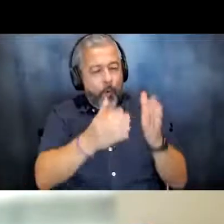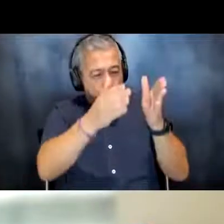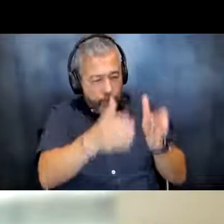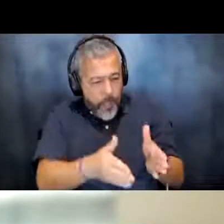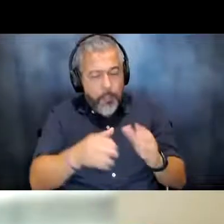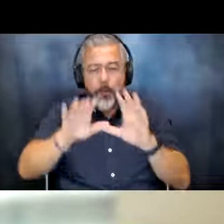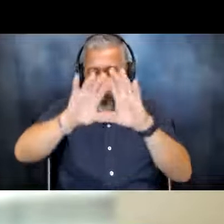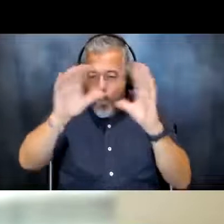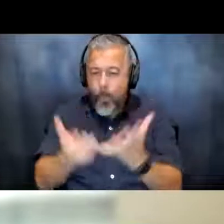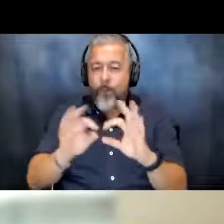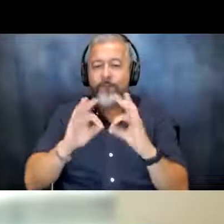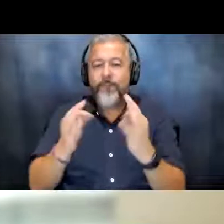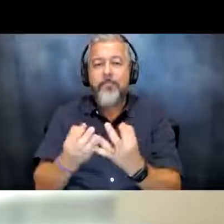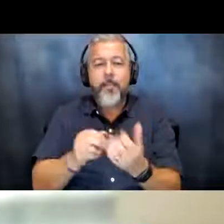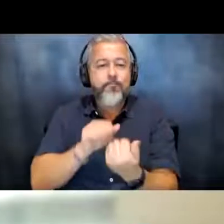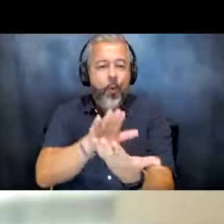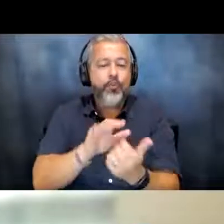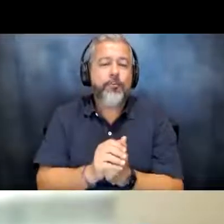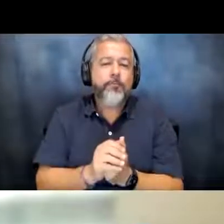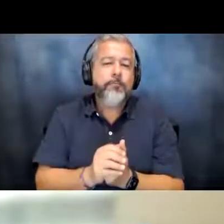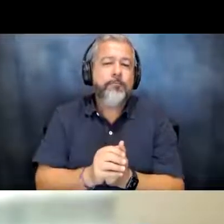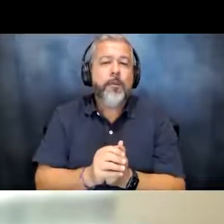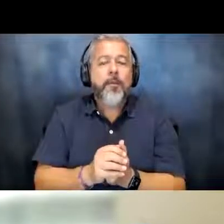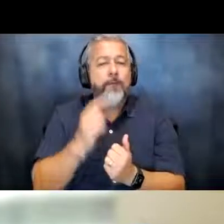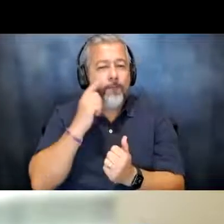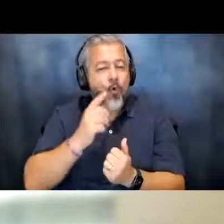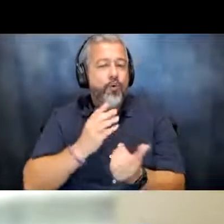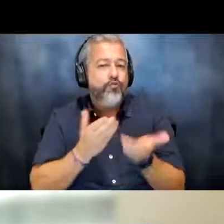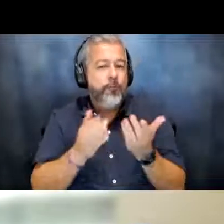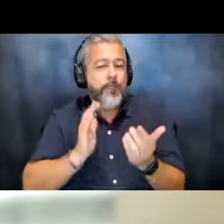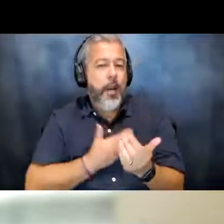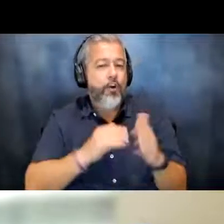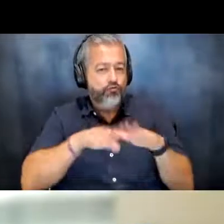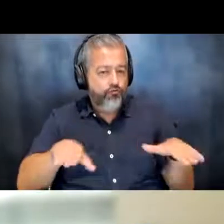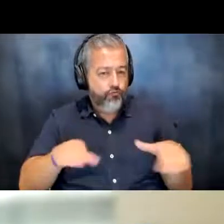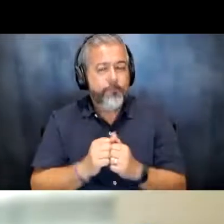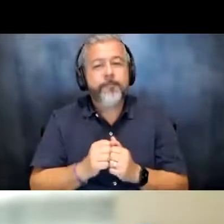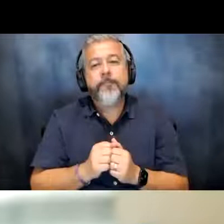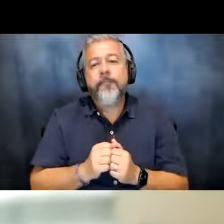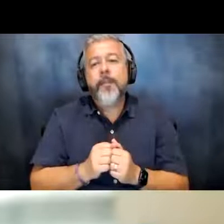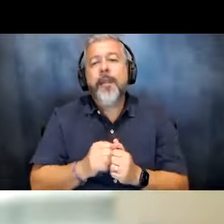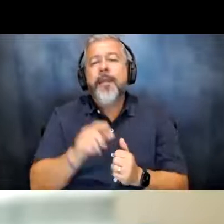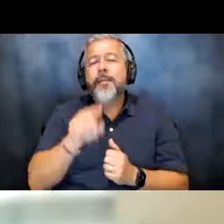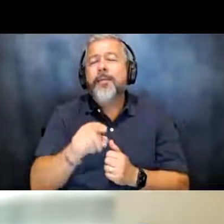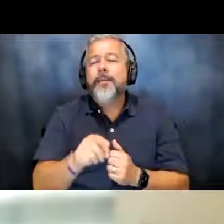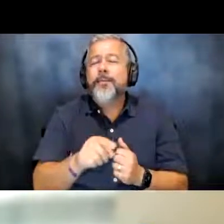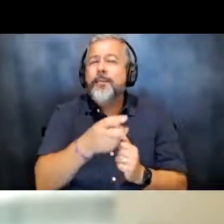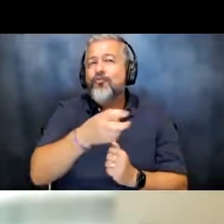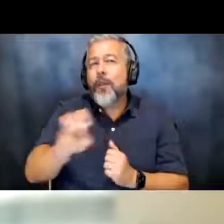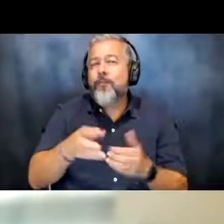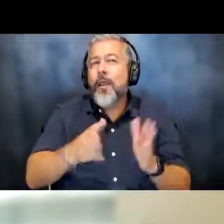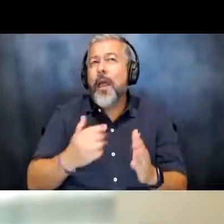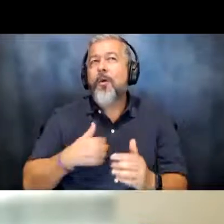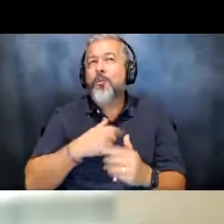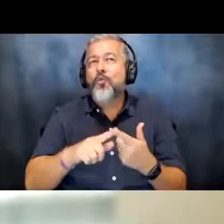currently perform for our families and children. This transfer also allowed us to think about the replacement of the